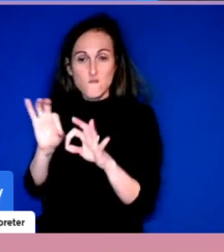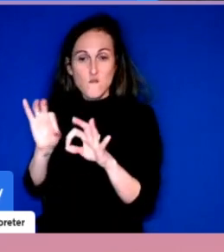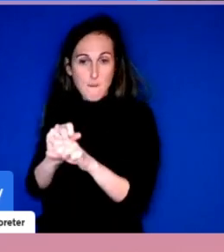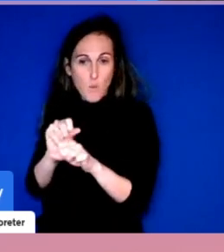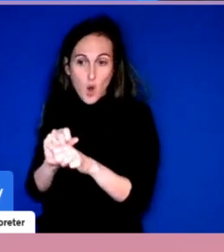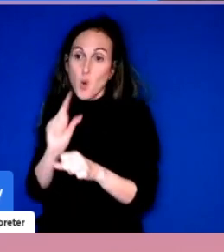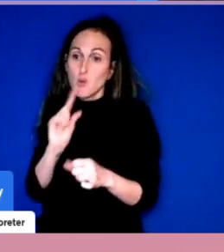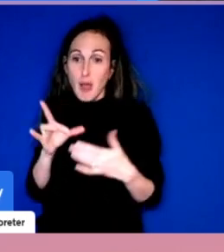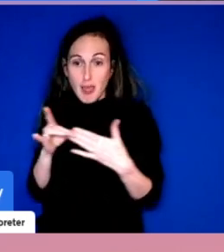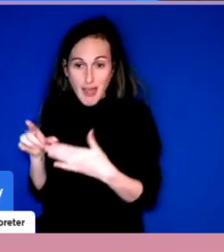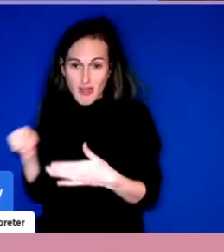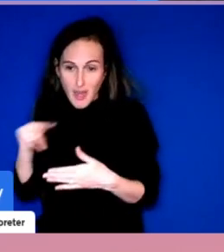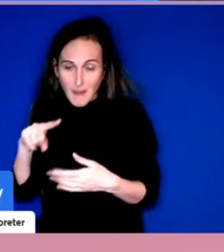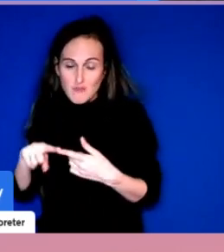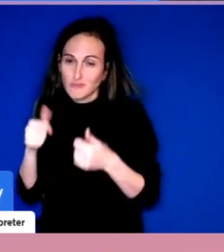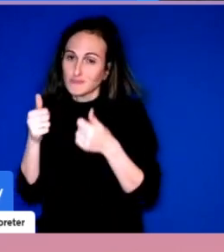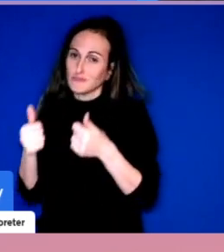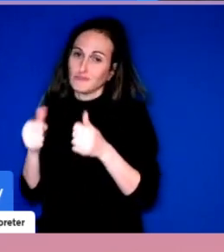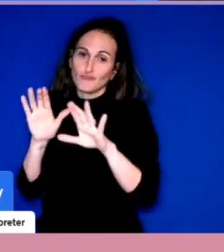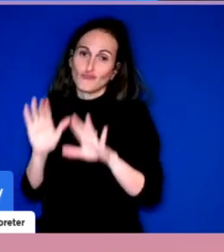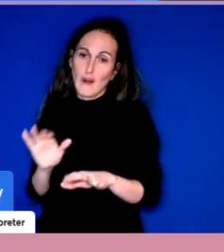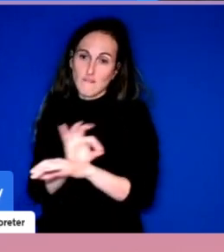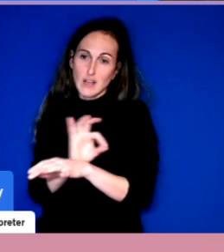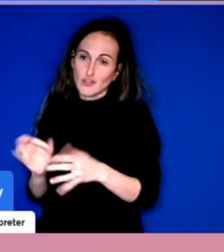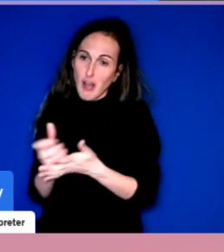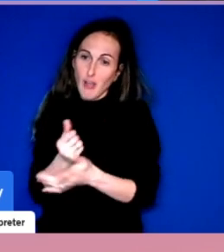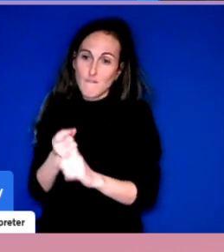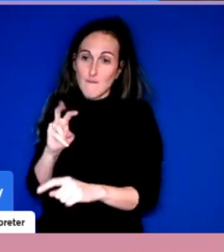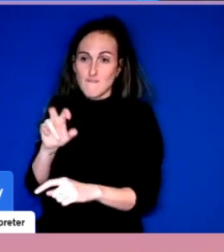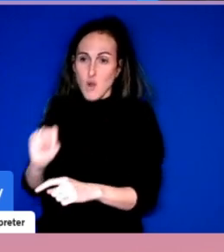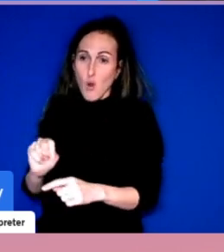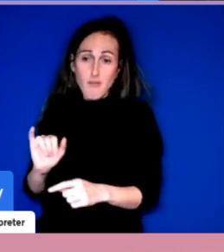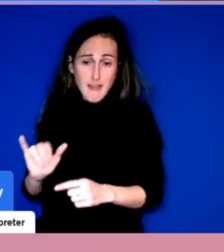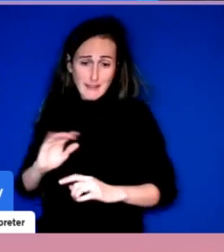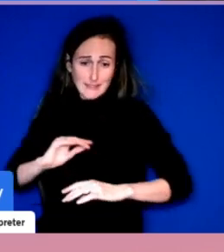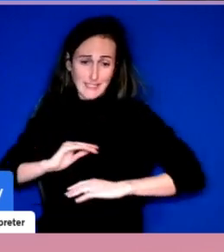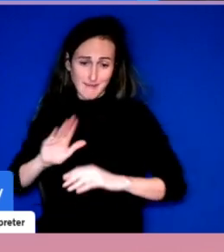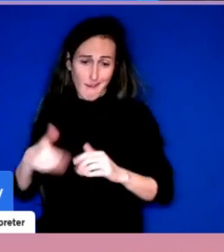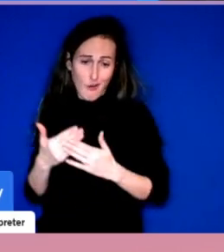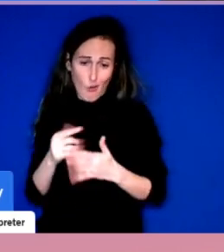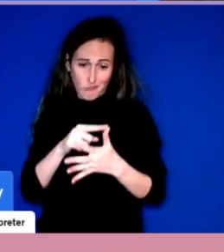some great functionality from Vault that satisfies those controls.